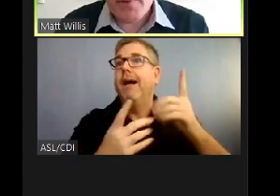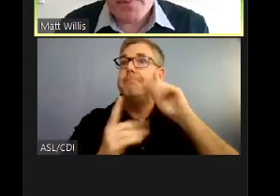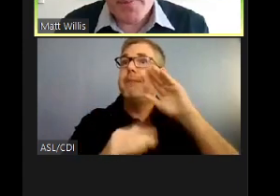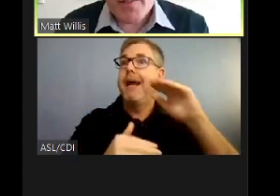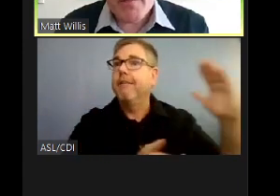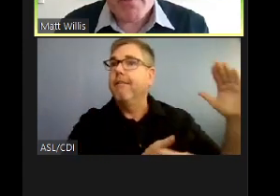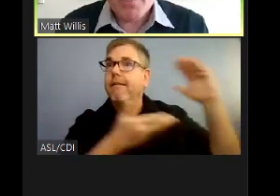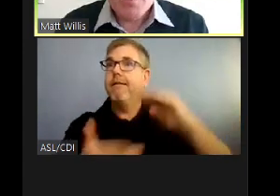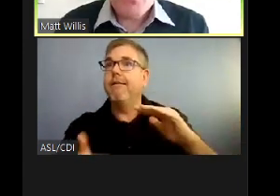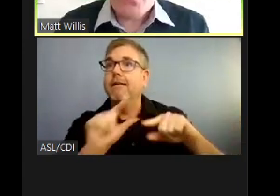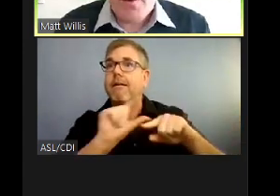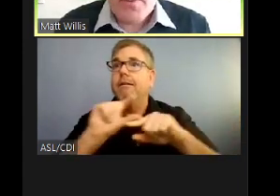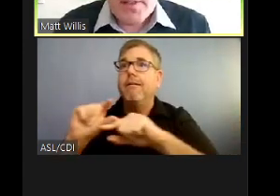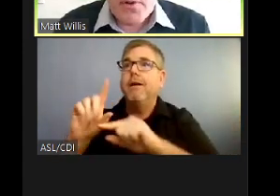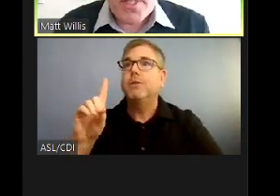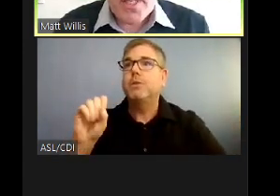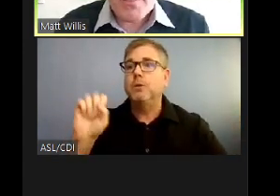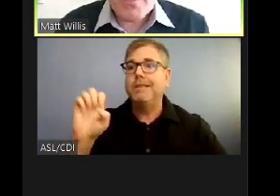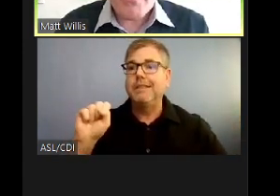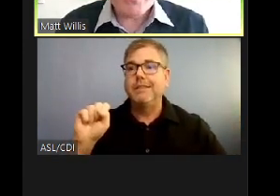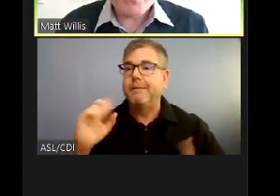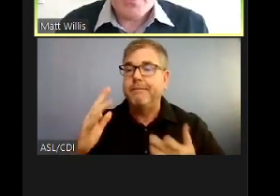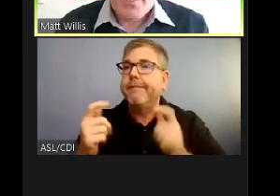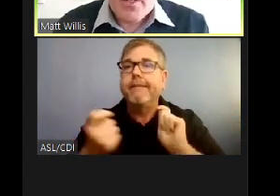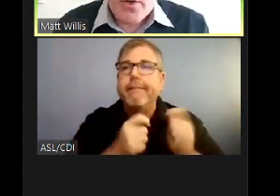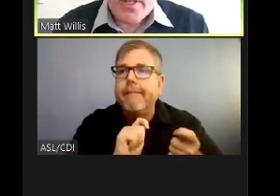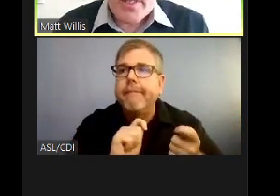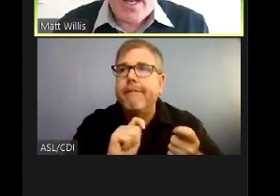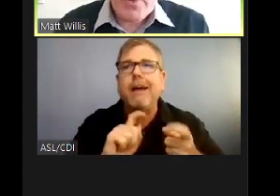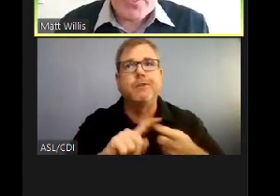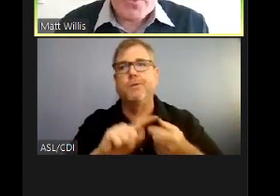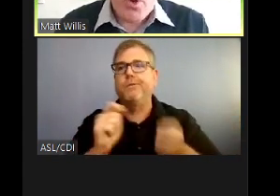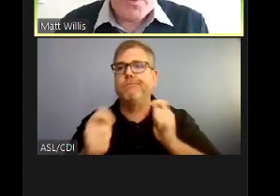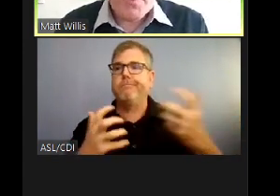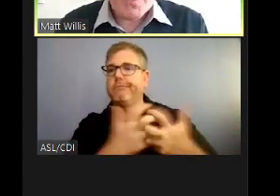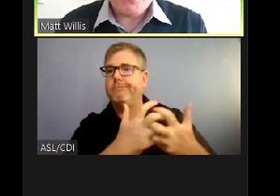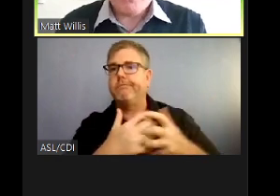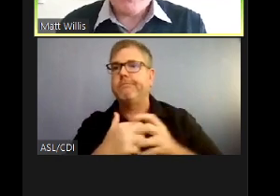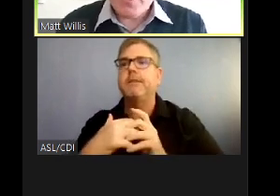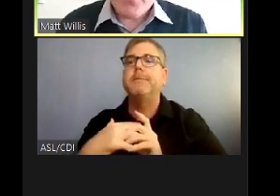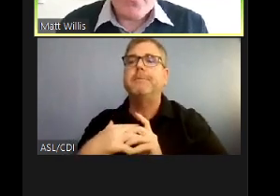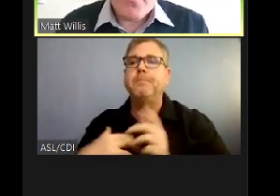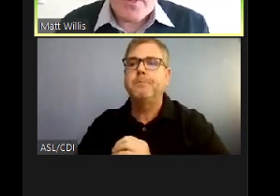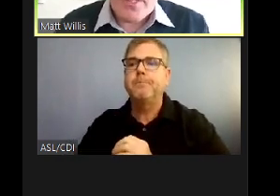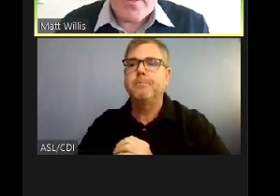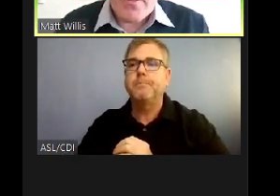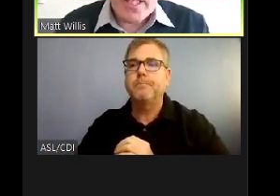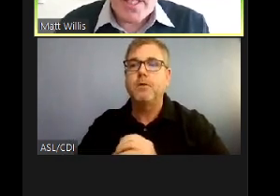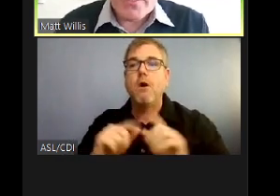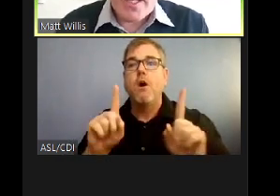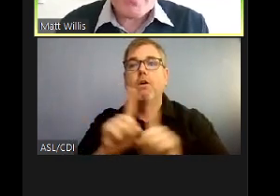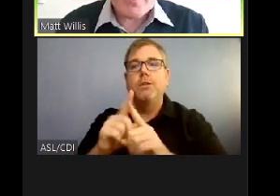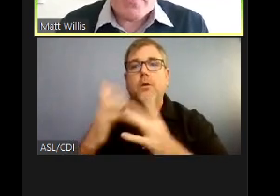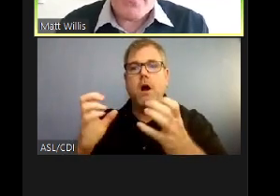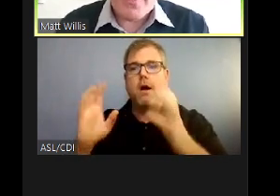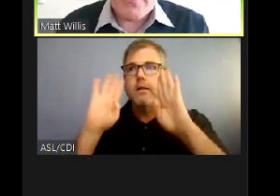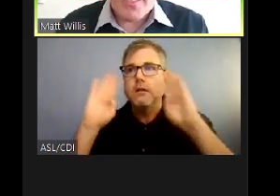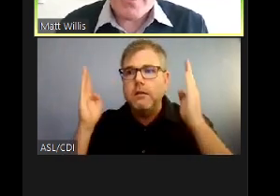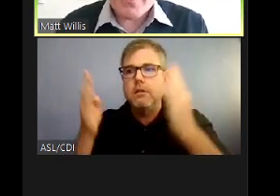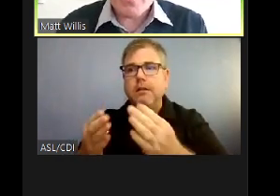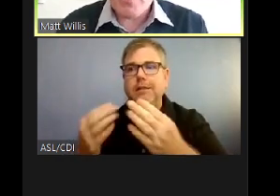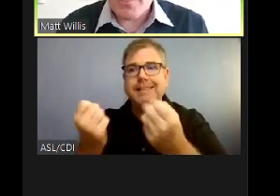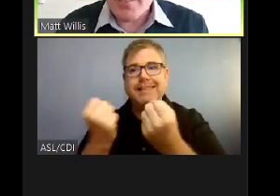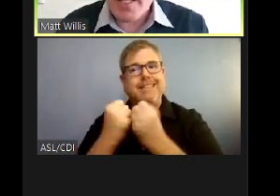needing to be responsive. We're obviously focusing on safety, knowing that the Operation Warp Speed did yield a safe and